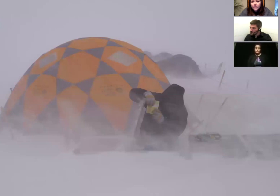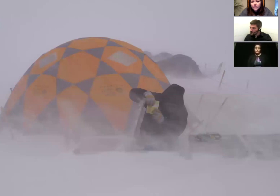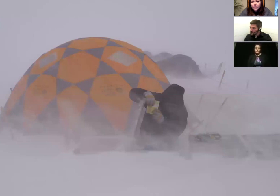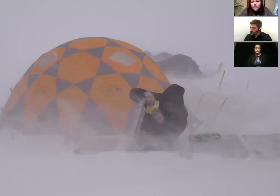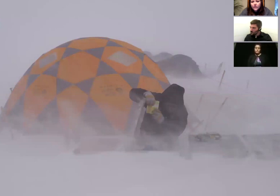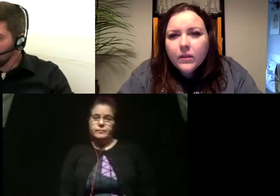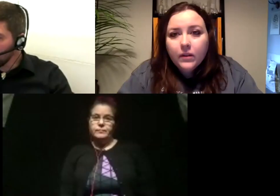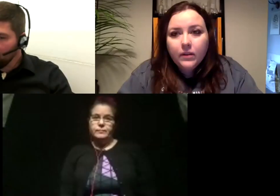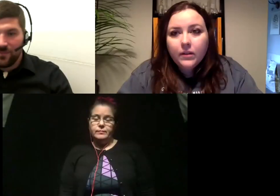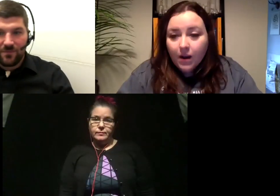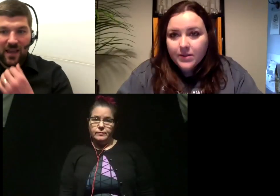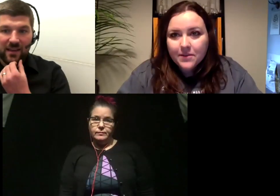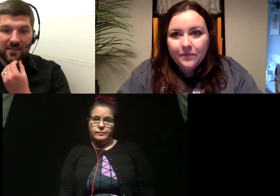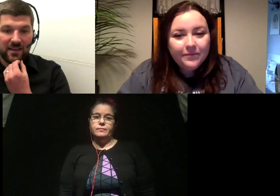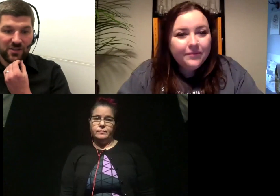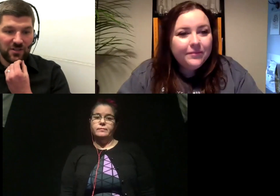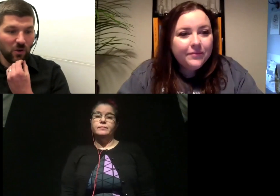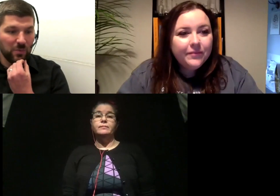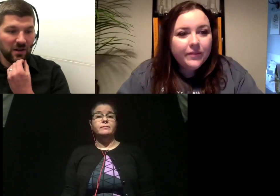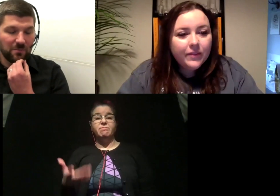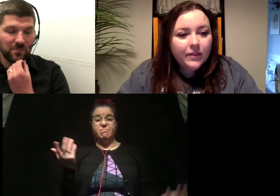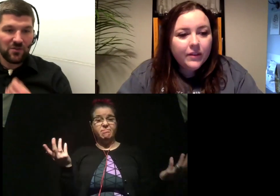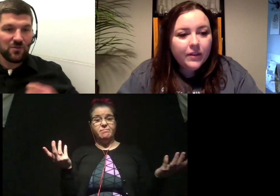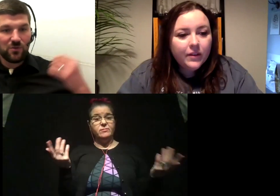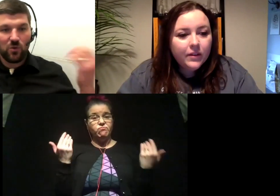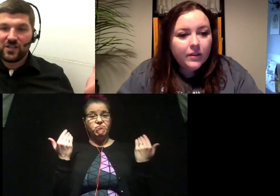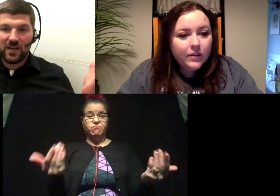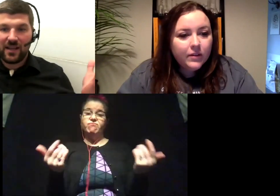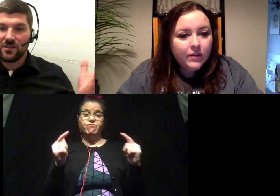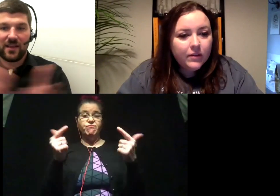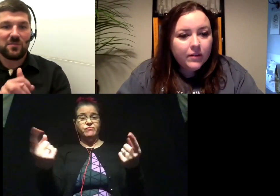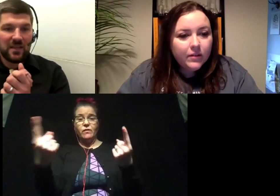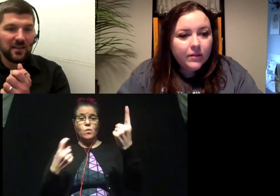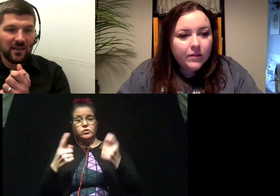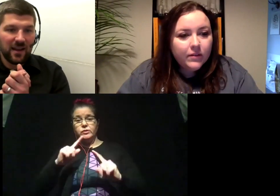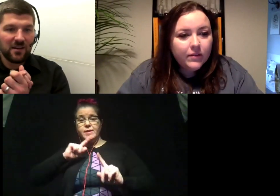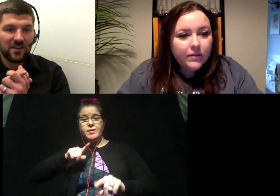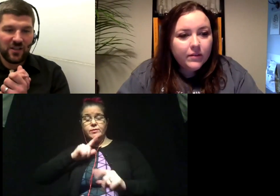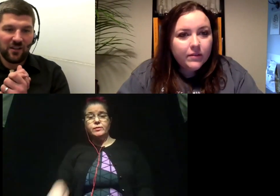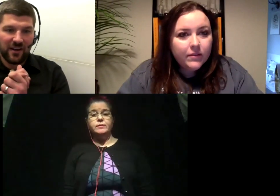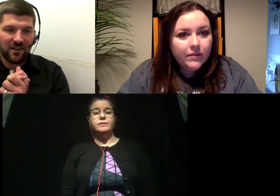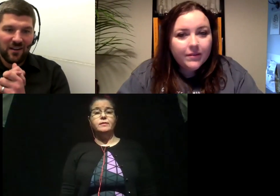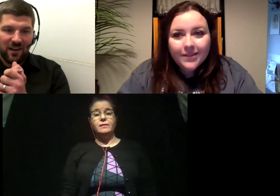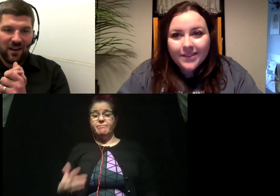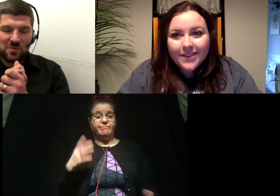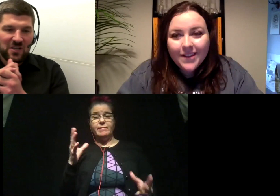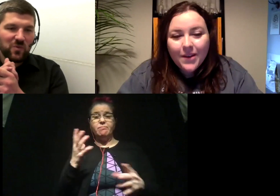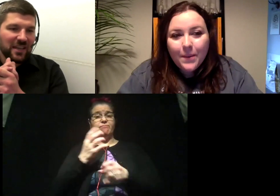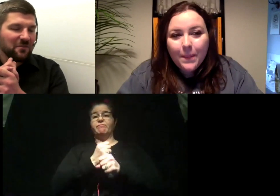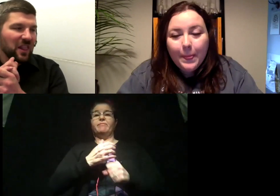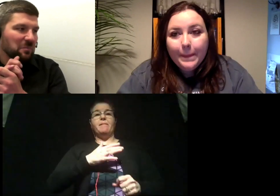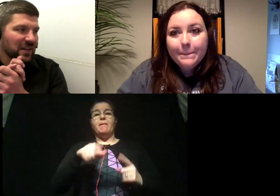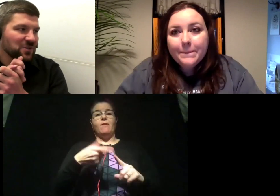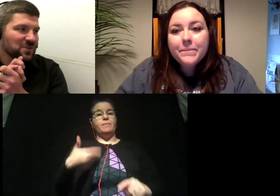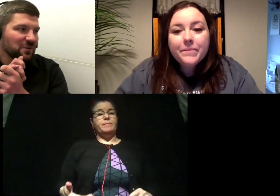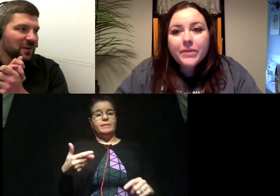stop share. There we go. Yeah, and then just open it up to question and answer. That's me in a nutshell there. As much as we give